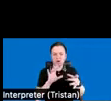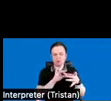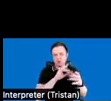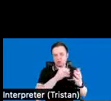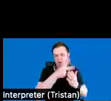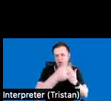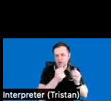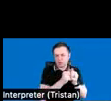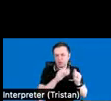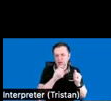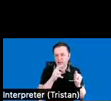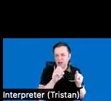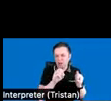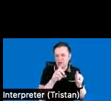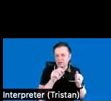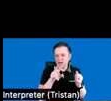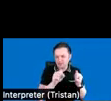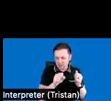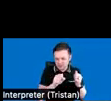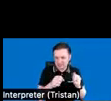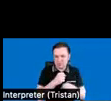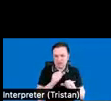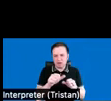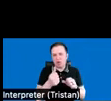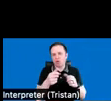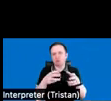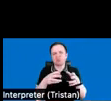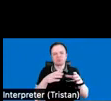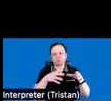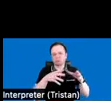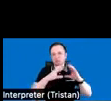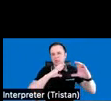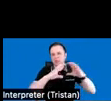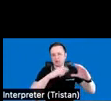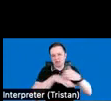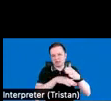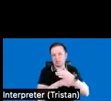concerning making augmentative and alternative communication accessible in Canada.